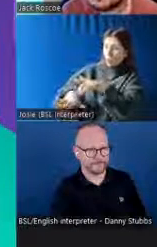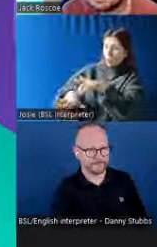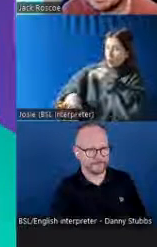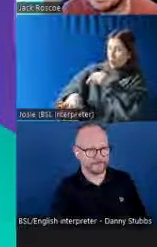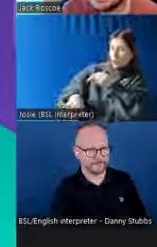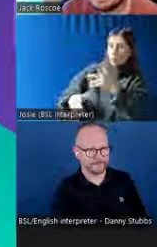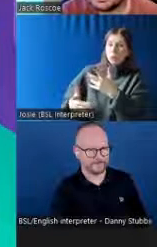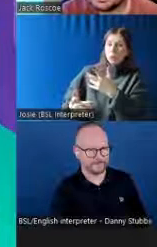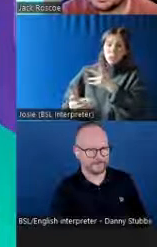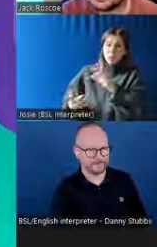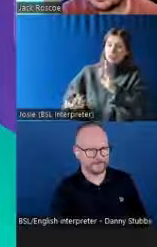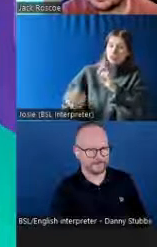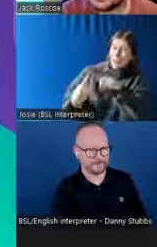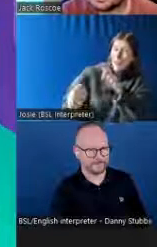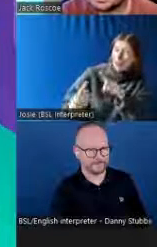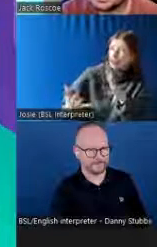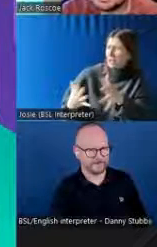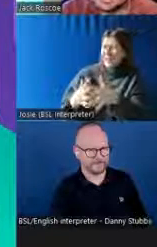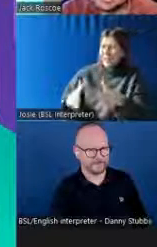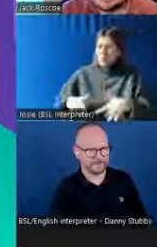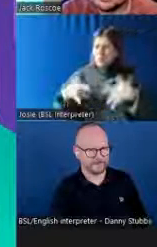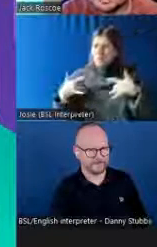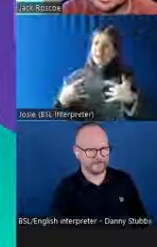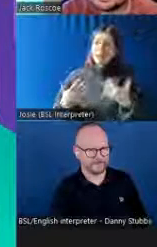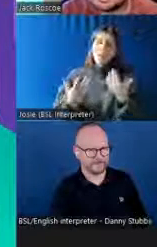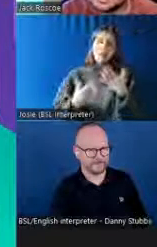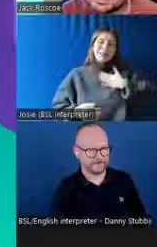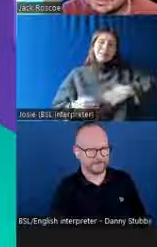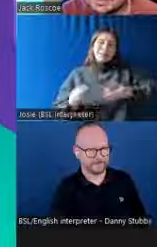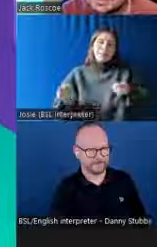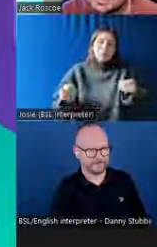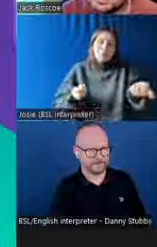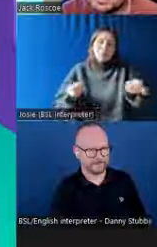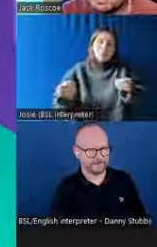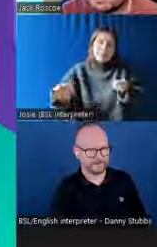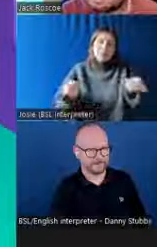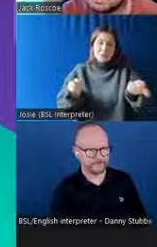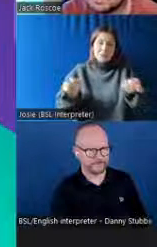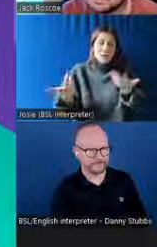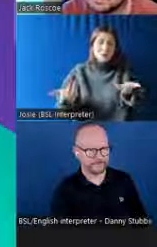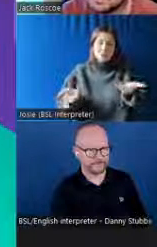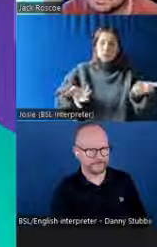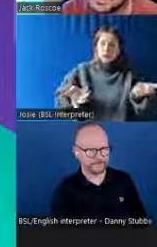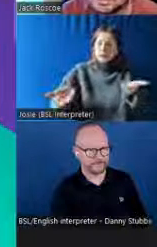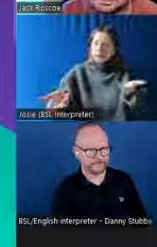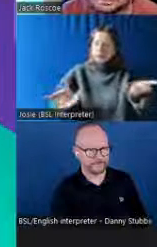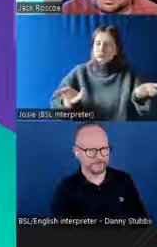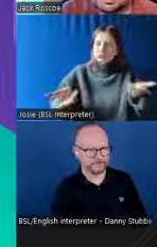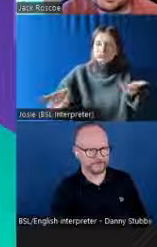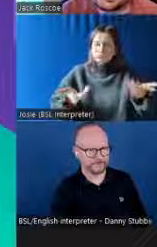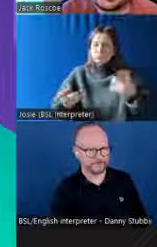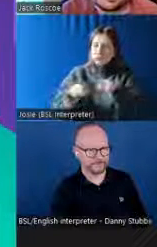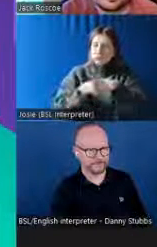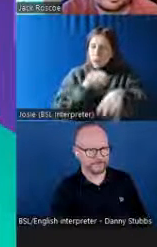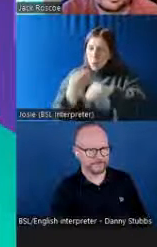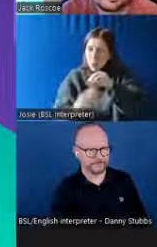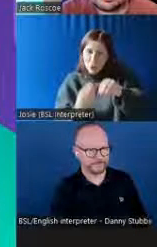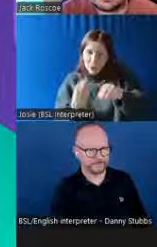keep it relevant to the topic and to try to tease out potential learnings and improvements for the organization.